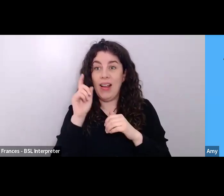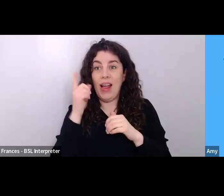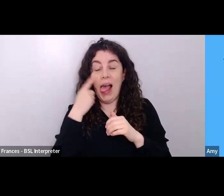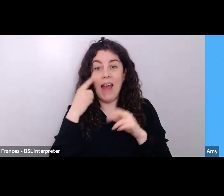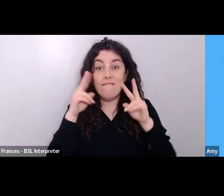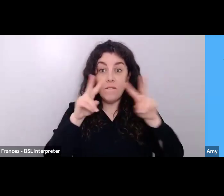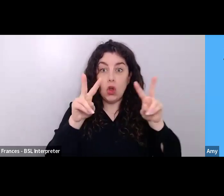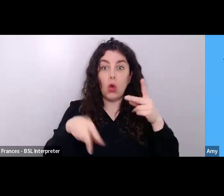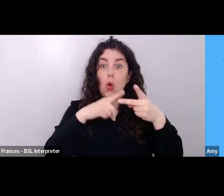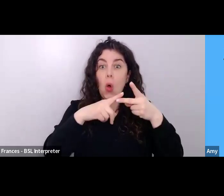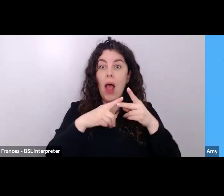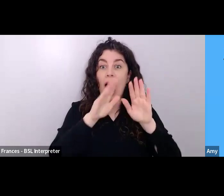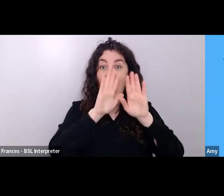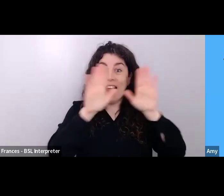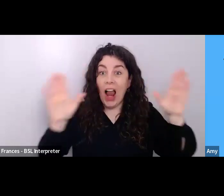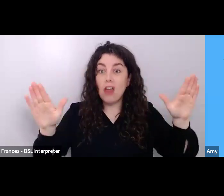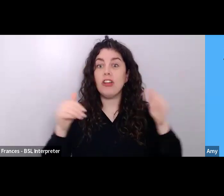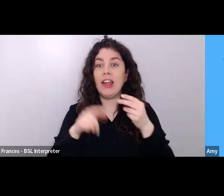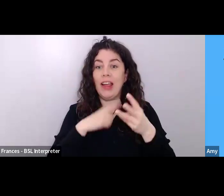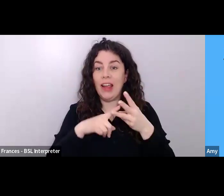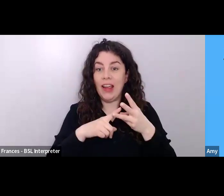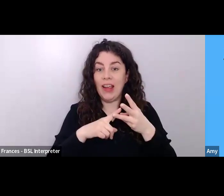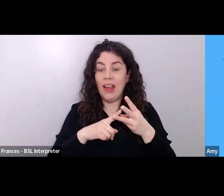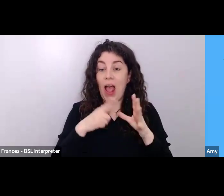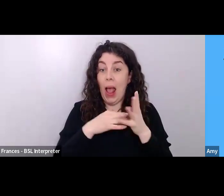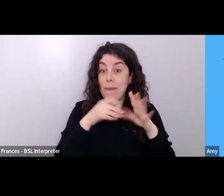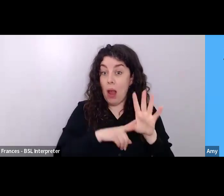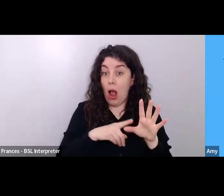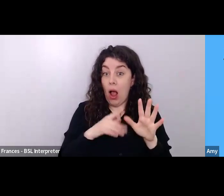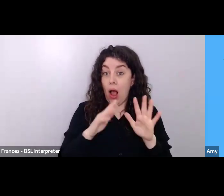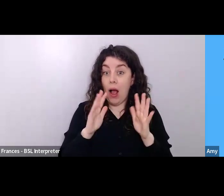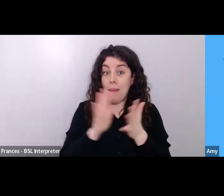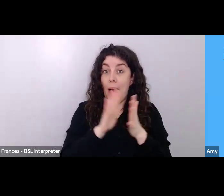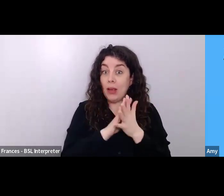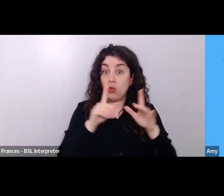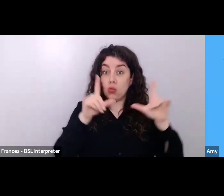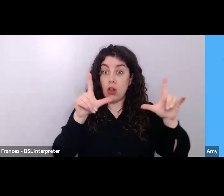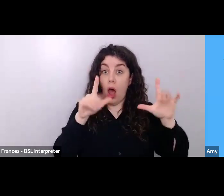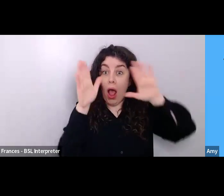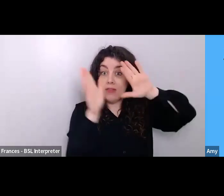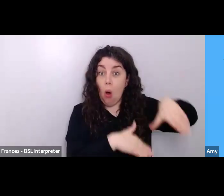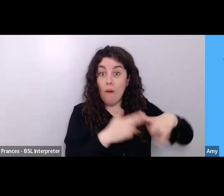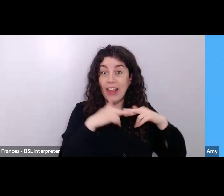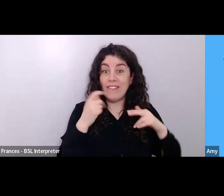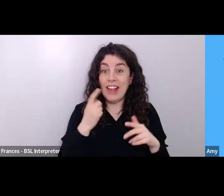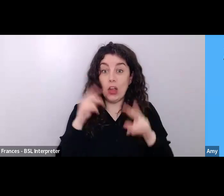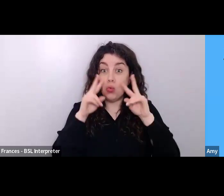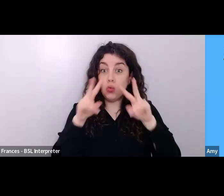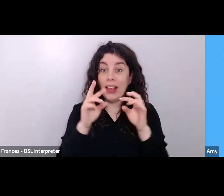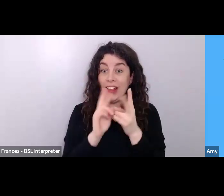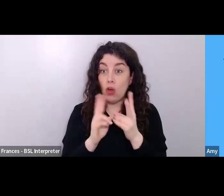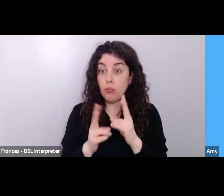through those options in case you've got yours configured. I'm quite happy to go without slides if that makes it easier to see the